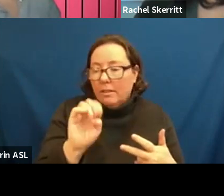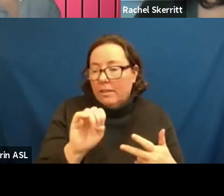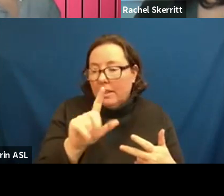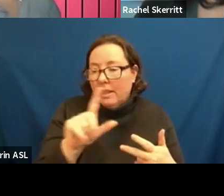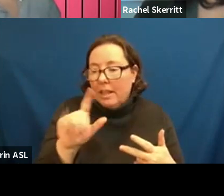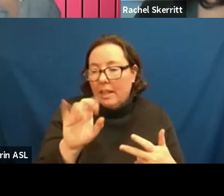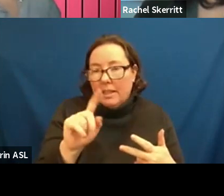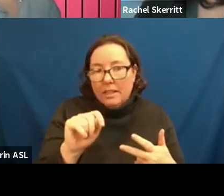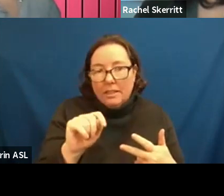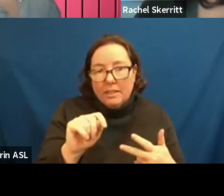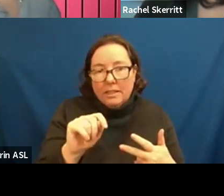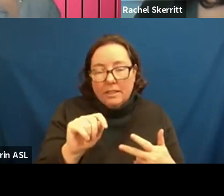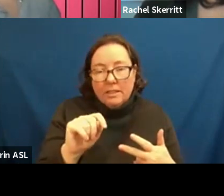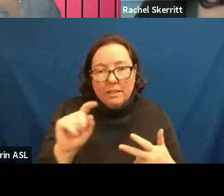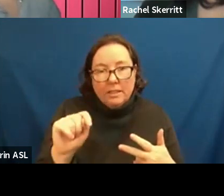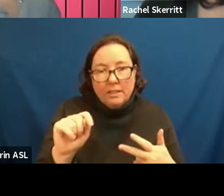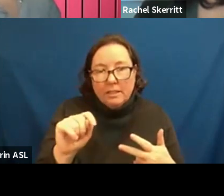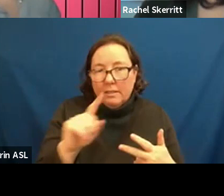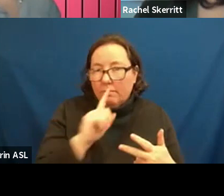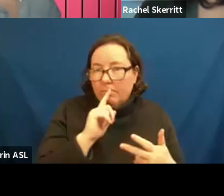I don't see anyone with that name signed in.